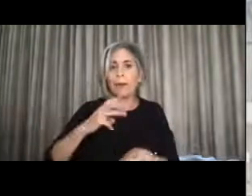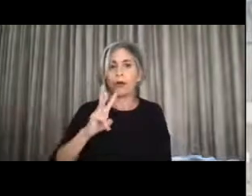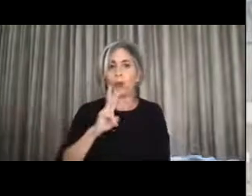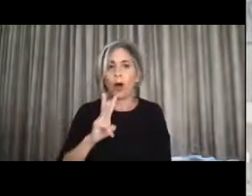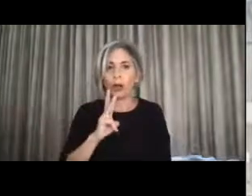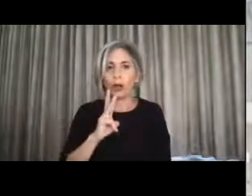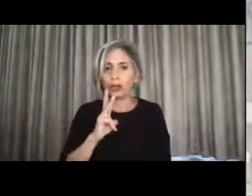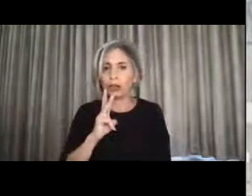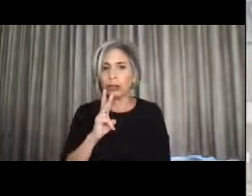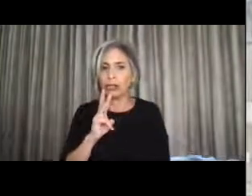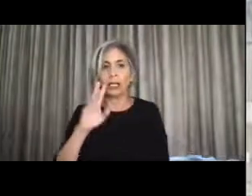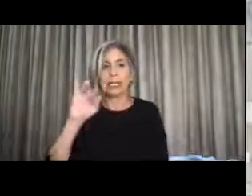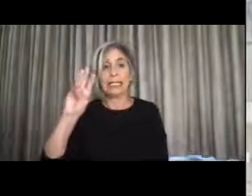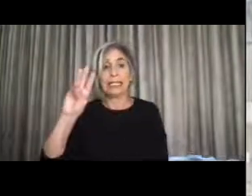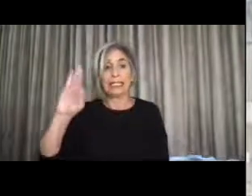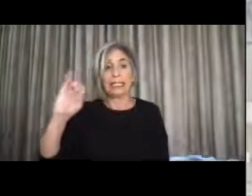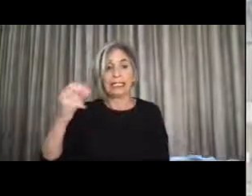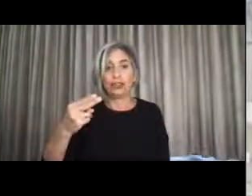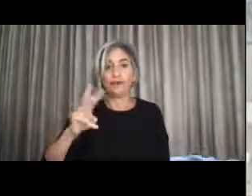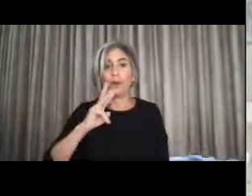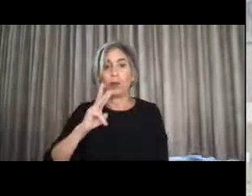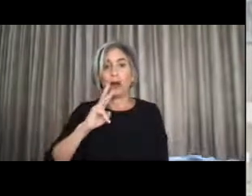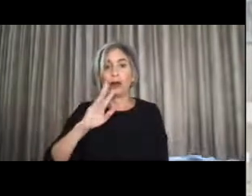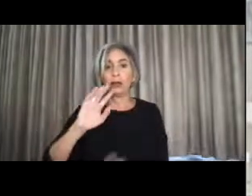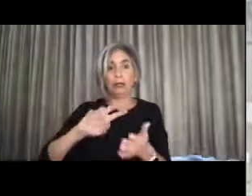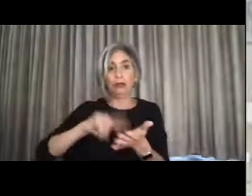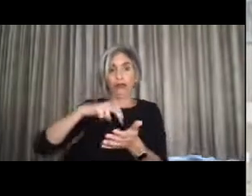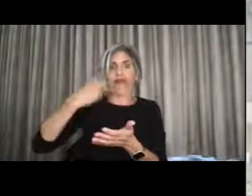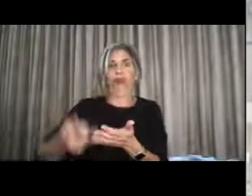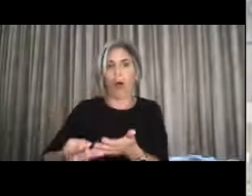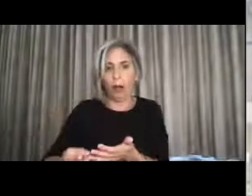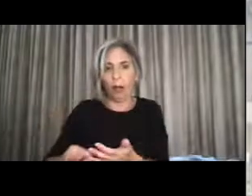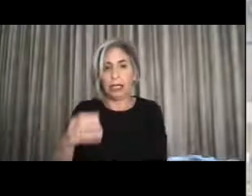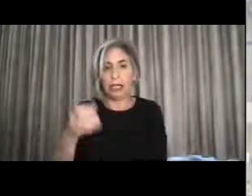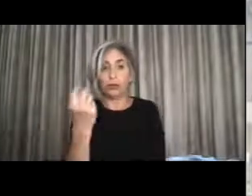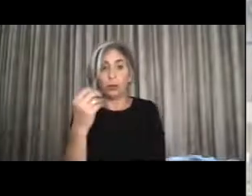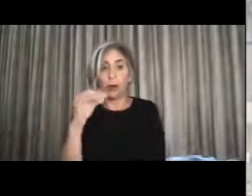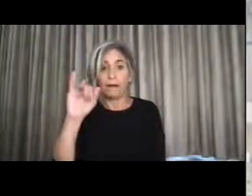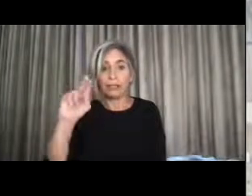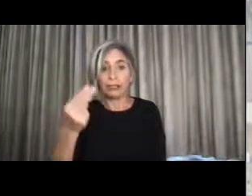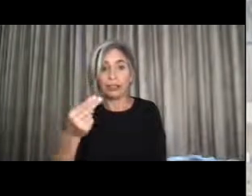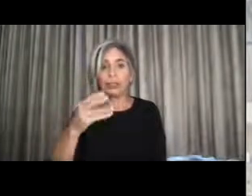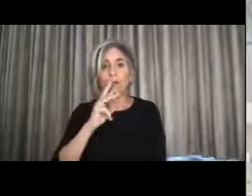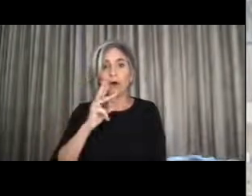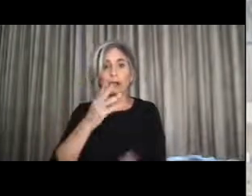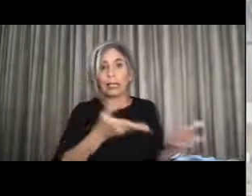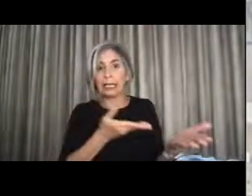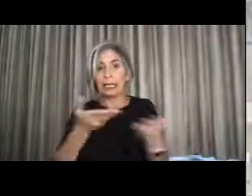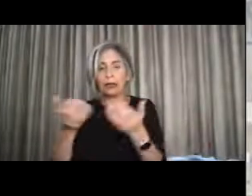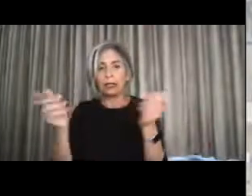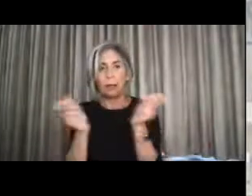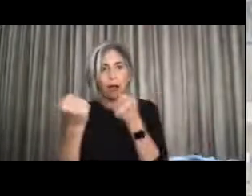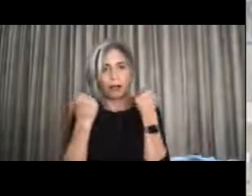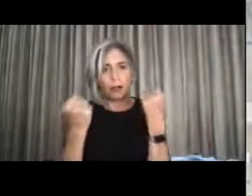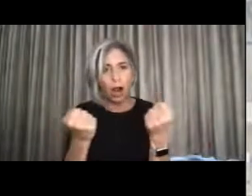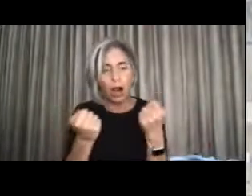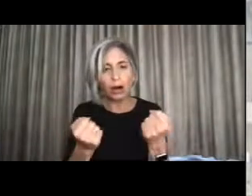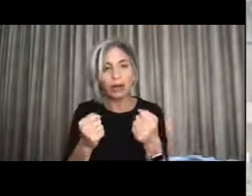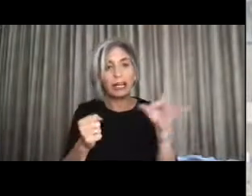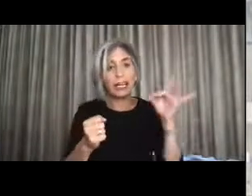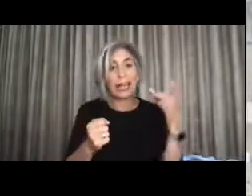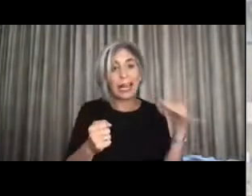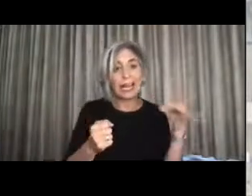of water could wash away a small car. 2 feet of water can easily wash away an SUV or a truck. So it's important that you consider, are you